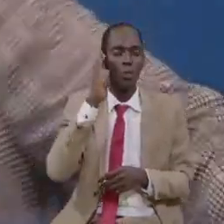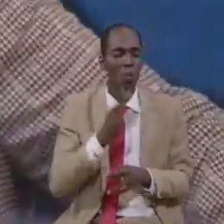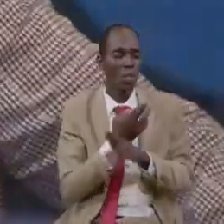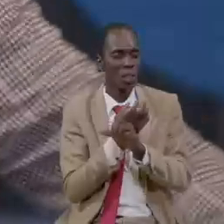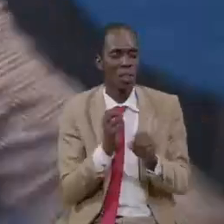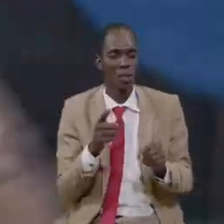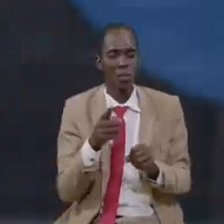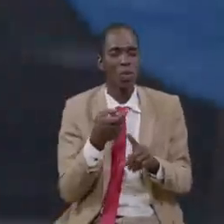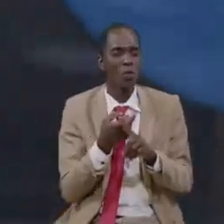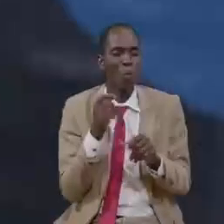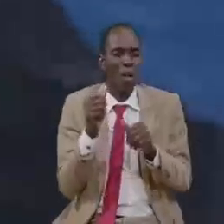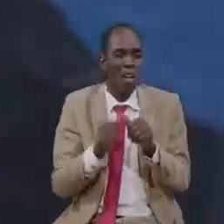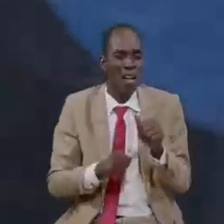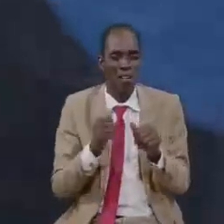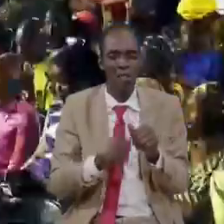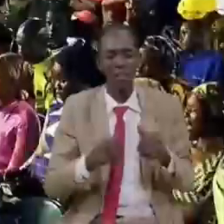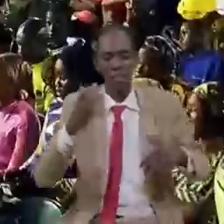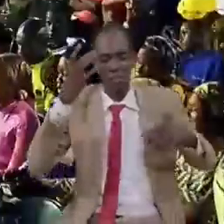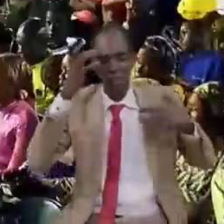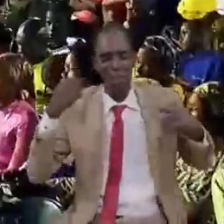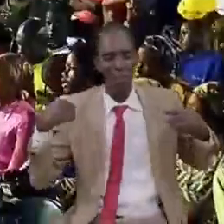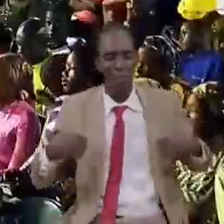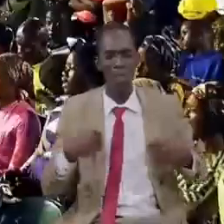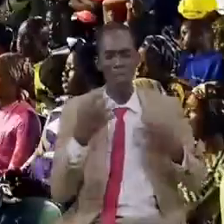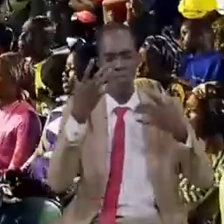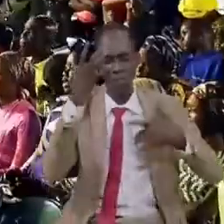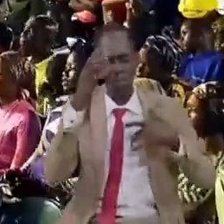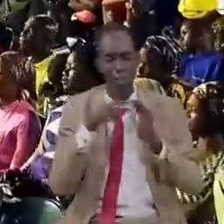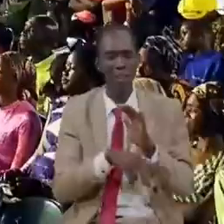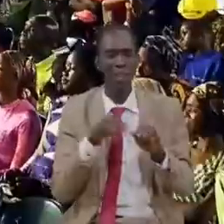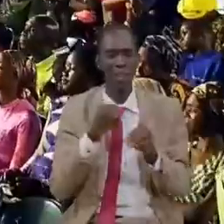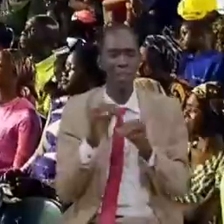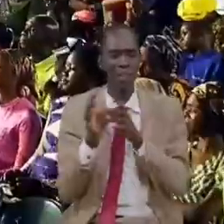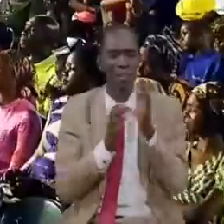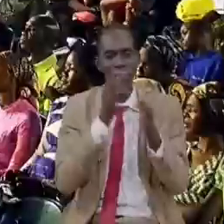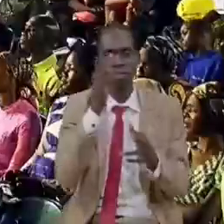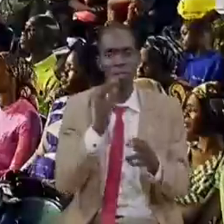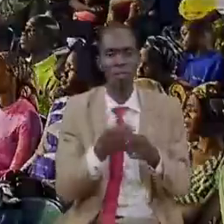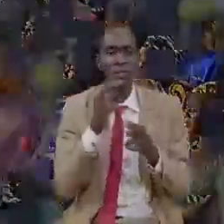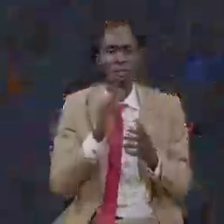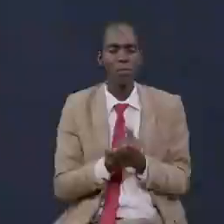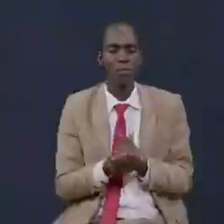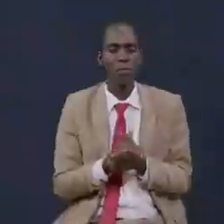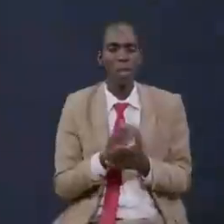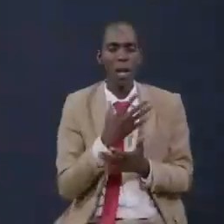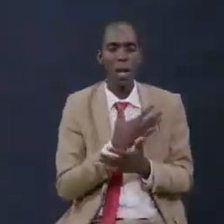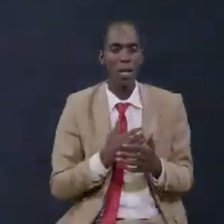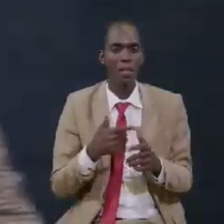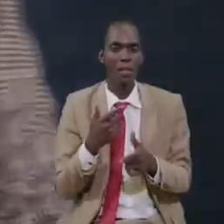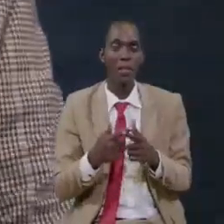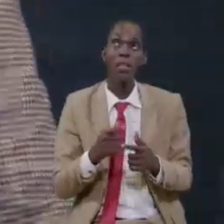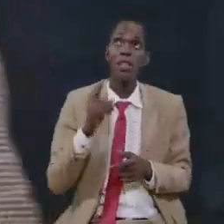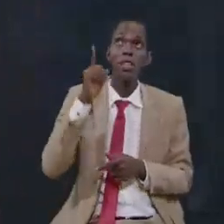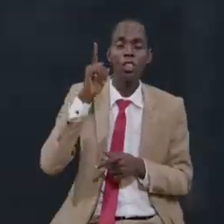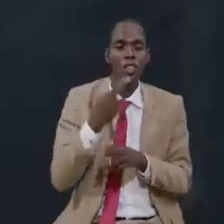every sickness in Jesus' name. Amen. And then he redeems you from